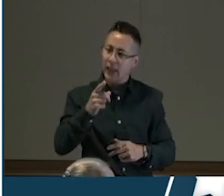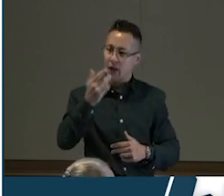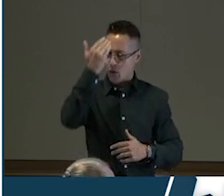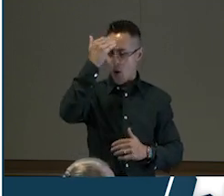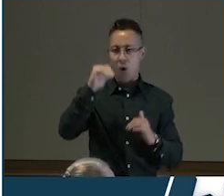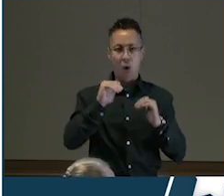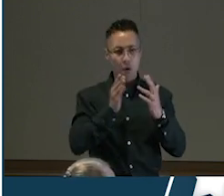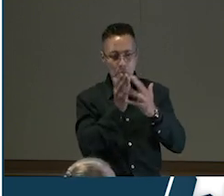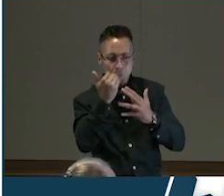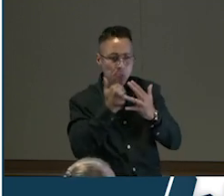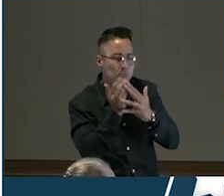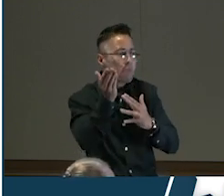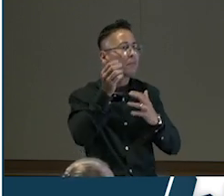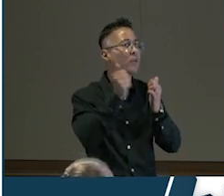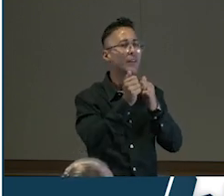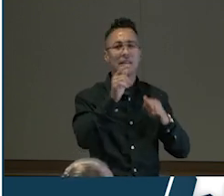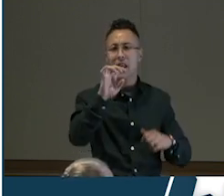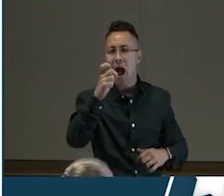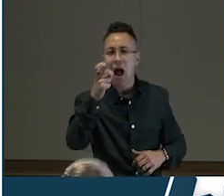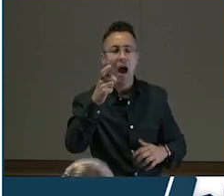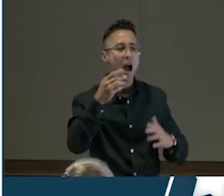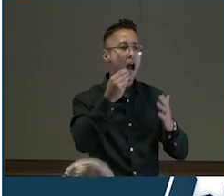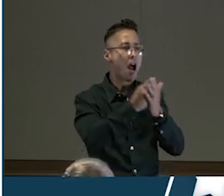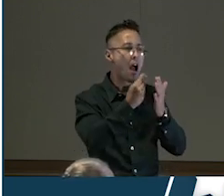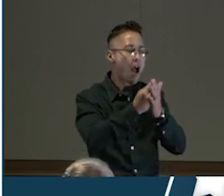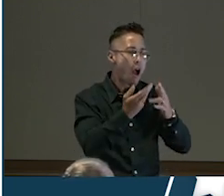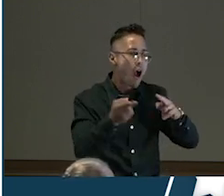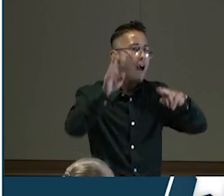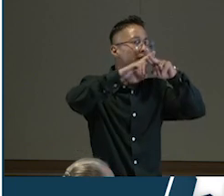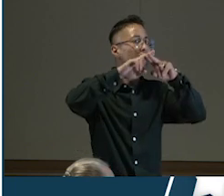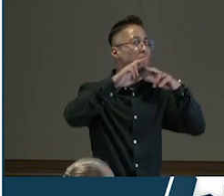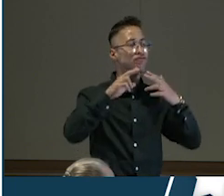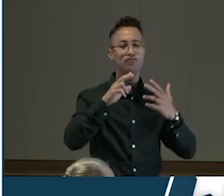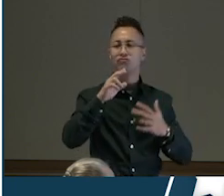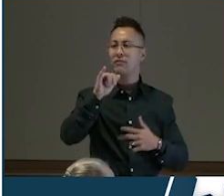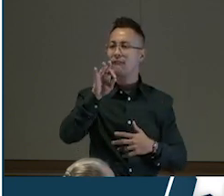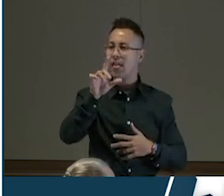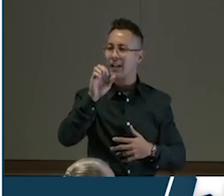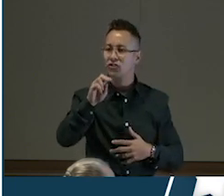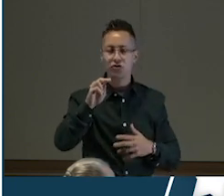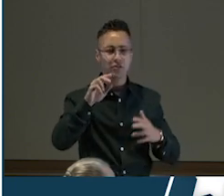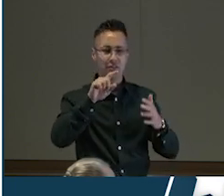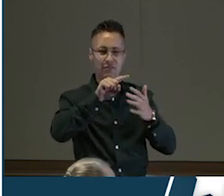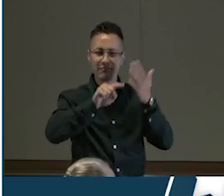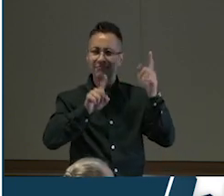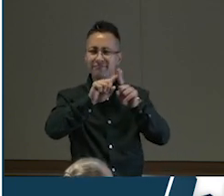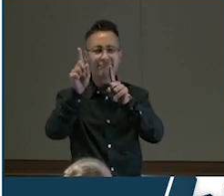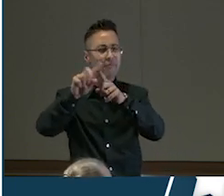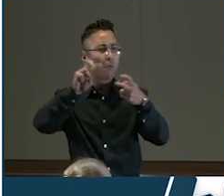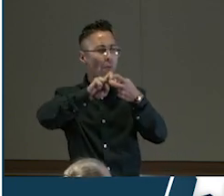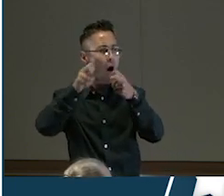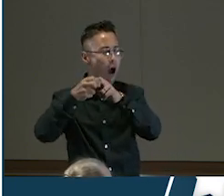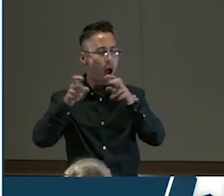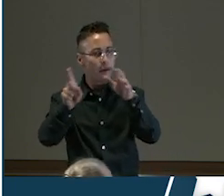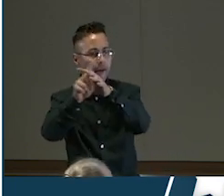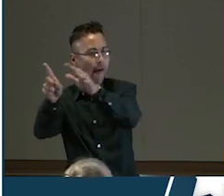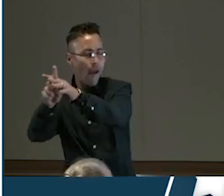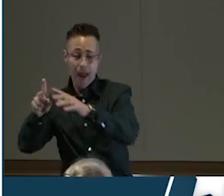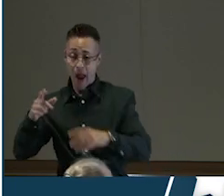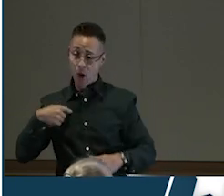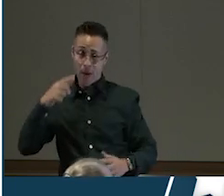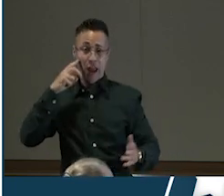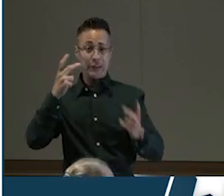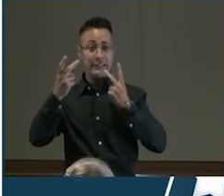out. Taxes, inflation, all the parameters, that really happen in the world and happen faster now. We're